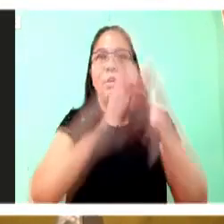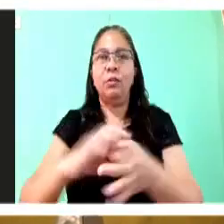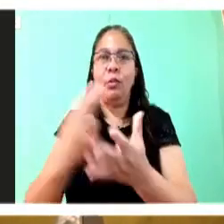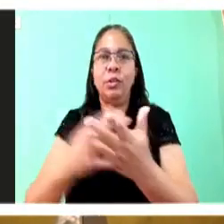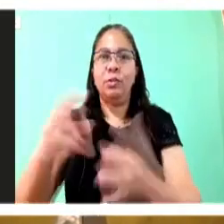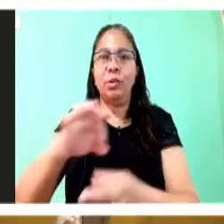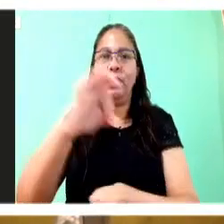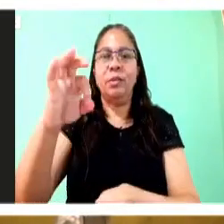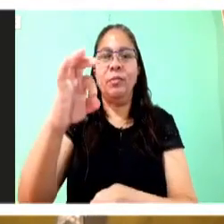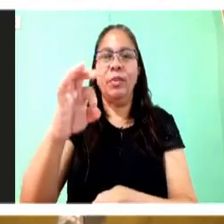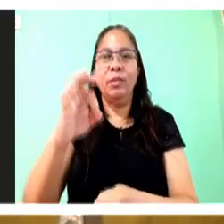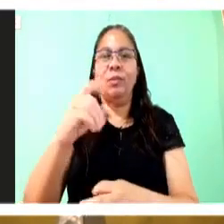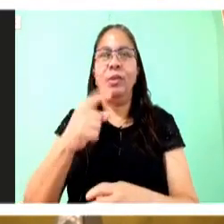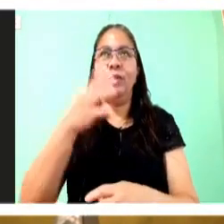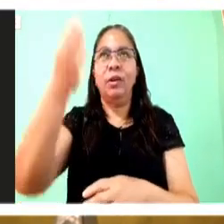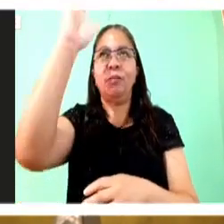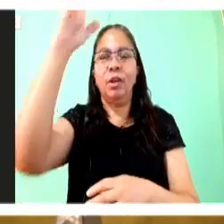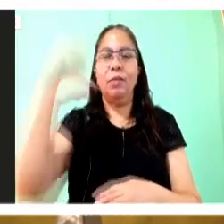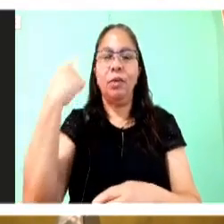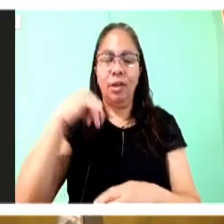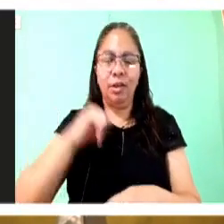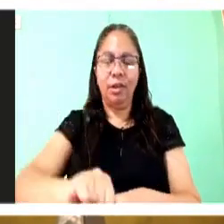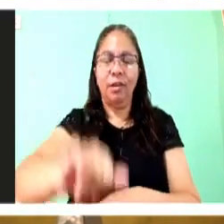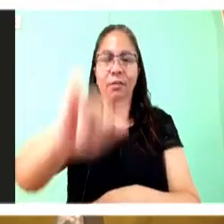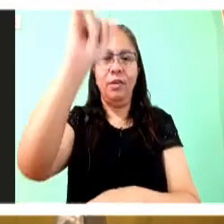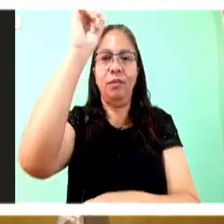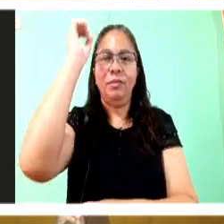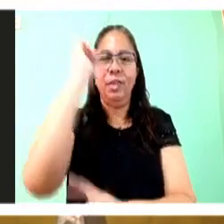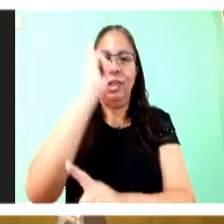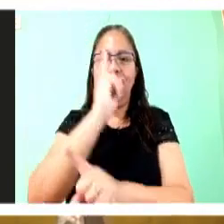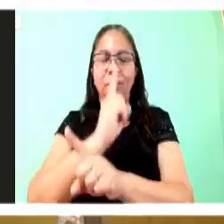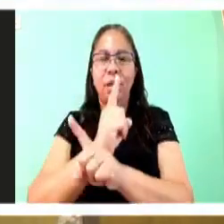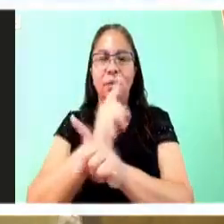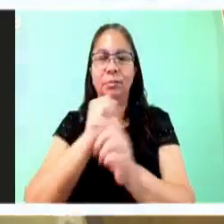Spirit, one God forever and ever. Amen. Amen.